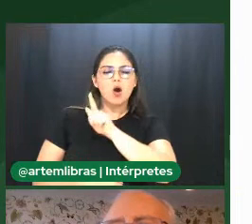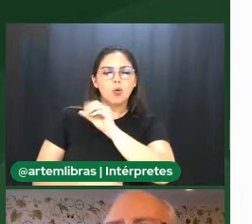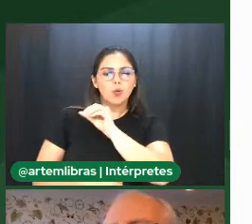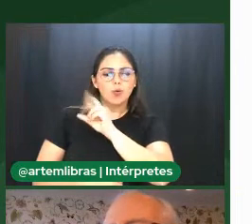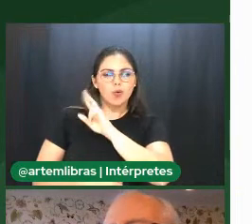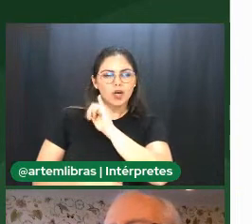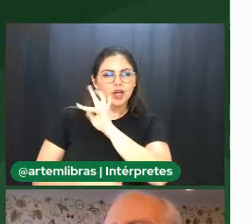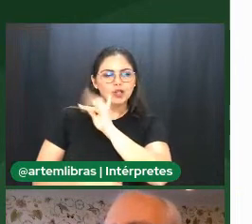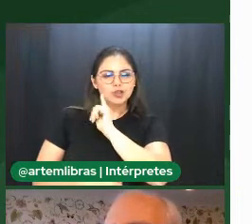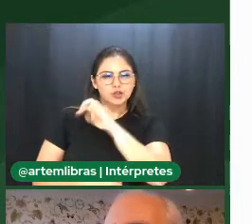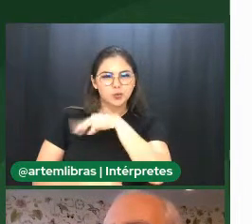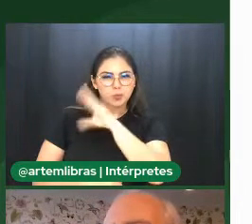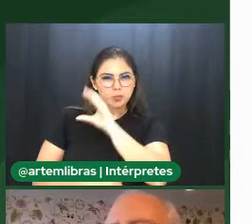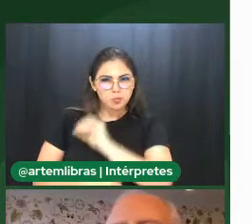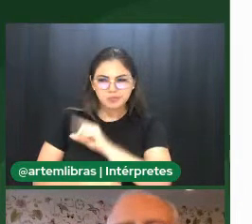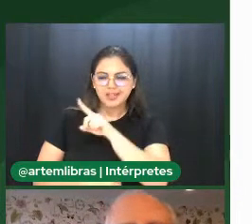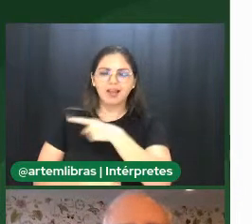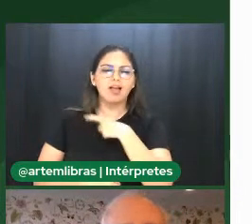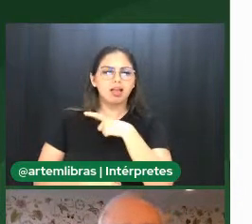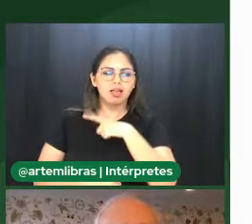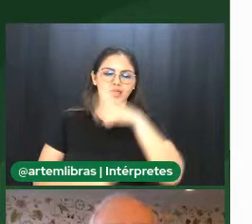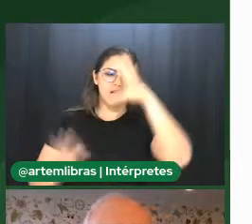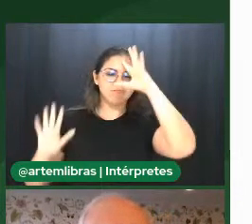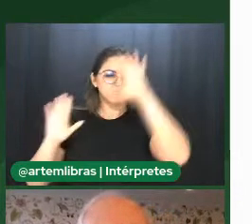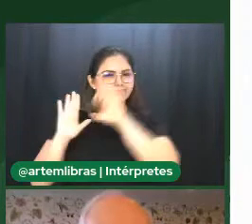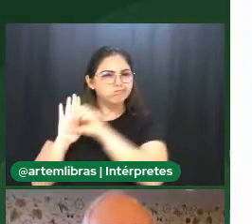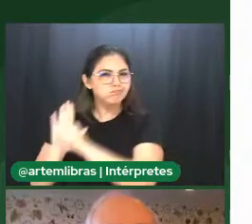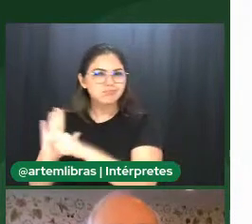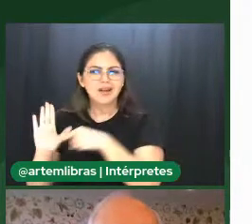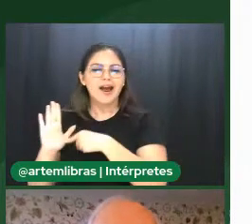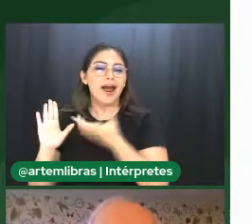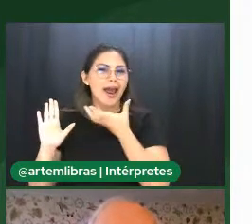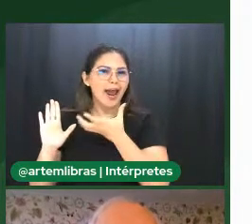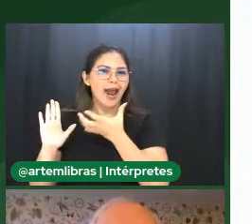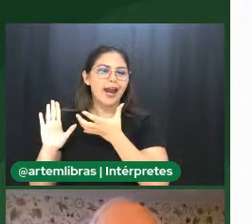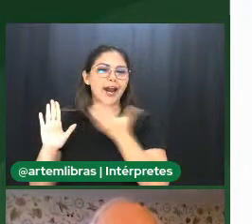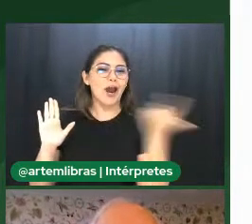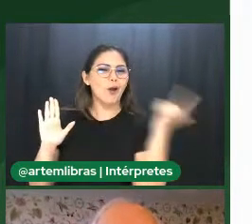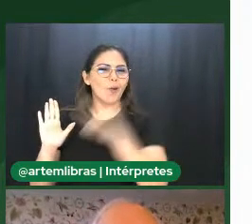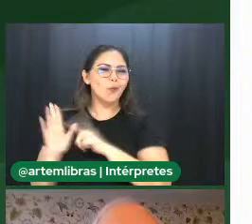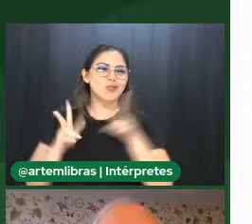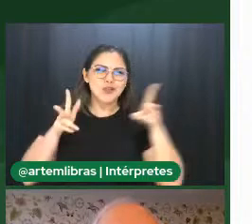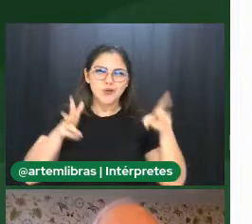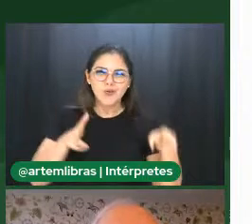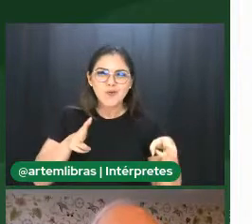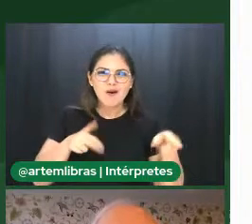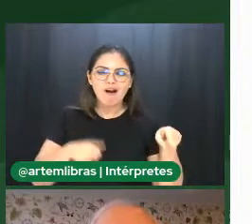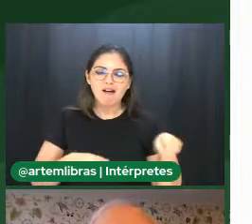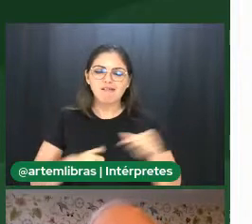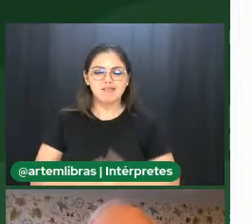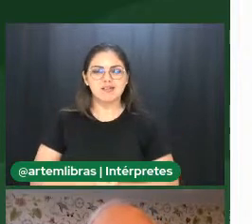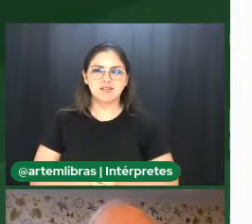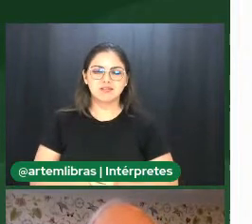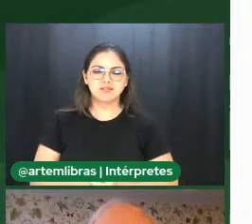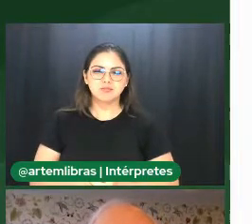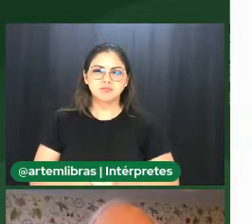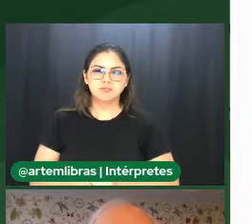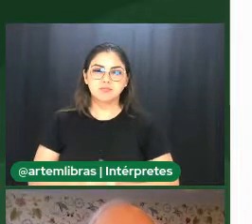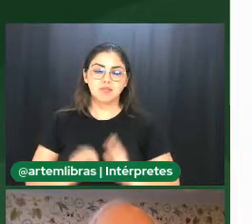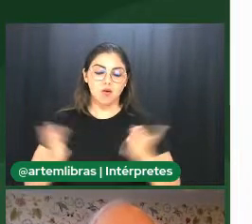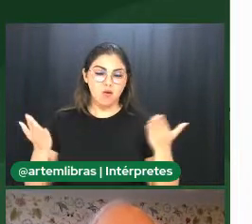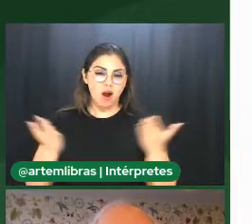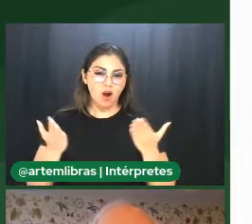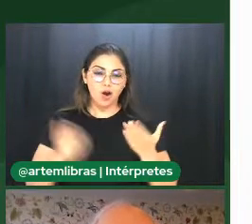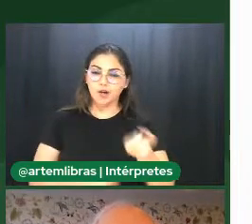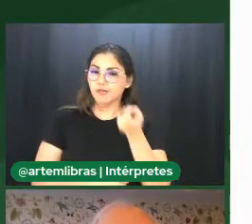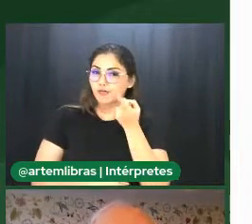mean, this basic philosophy? It means we have to reconsider the old metaphors, the intelligent